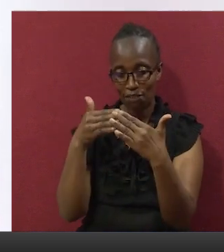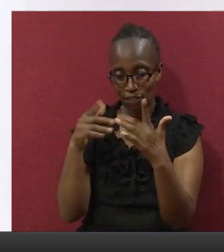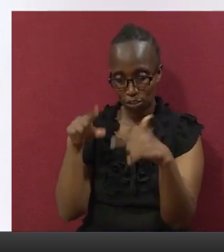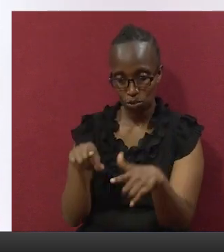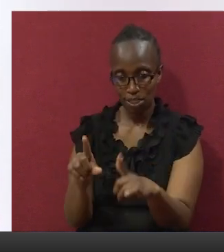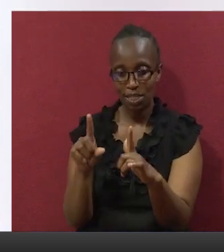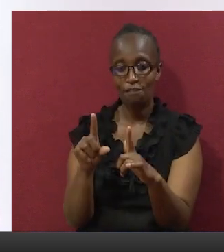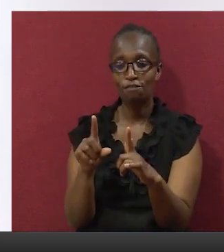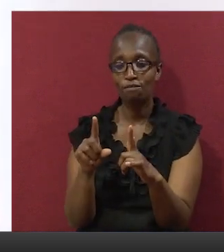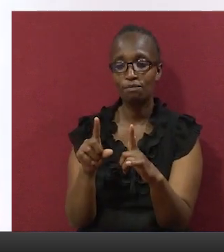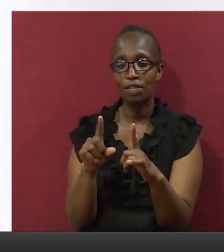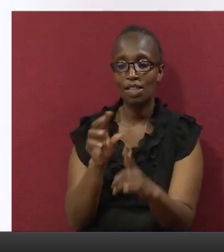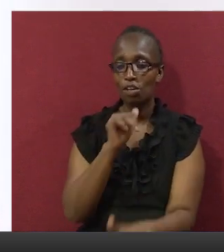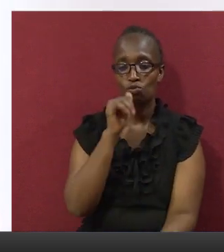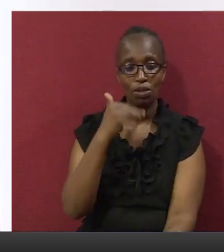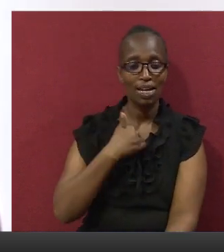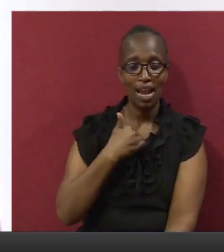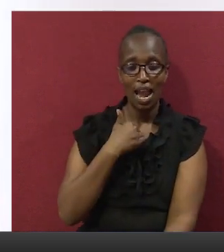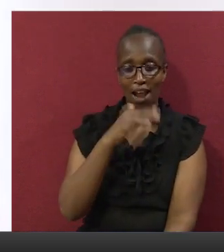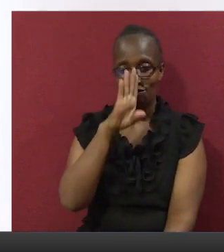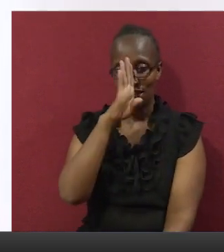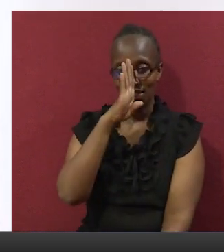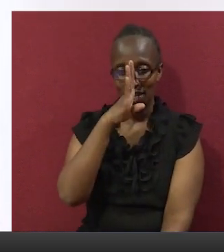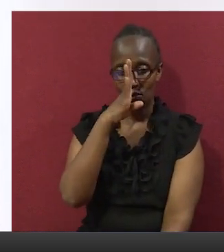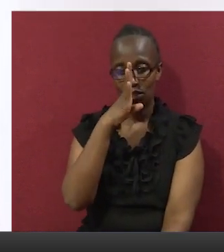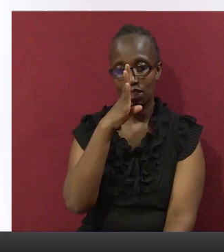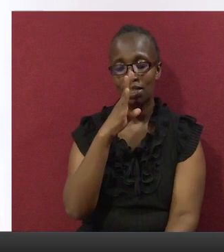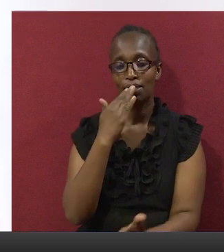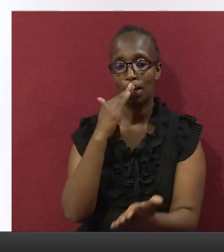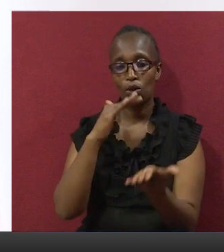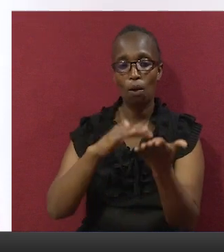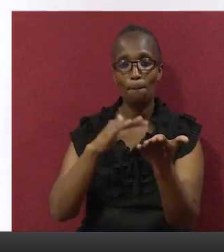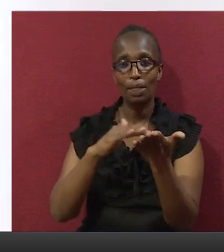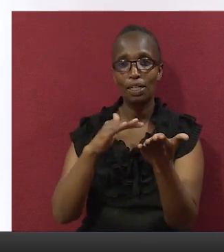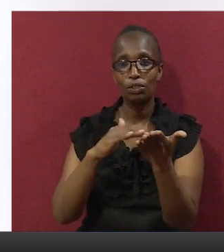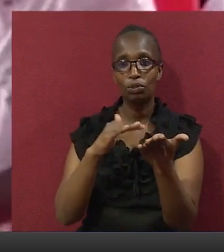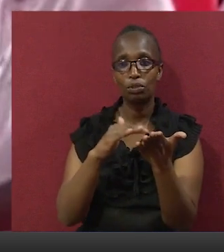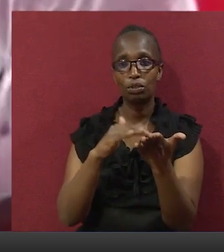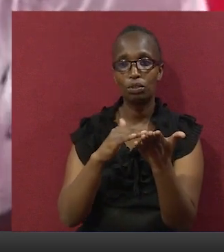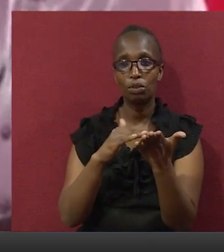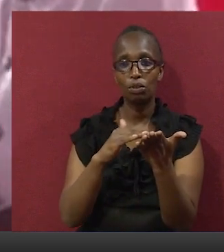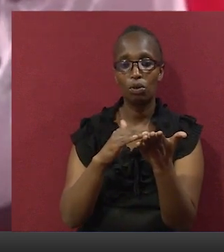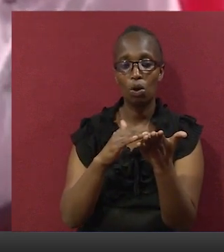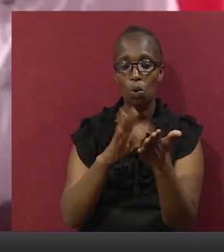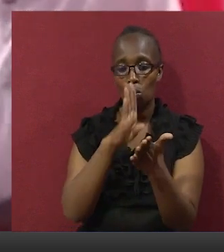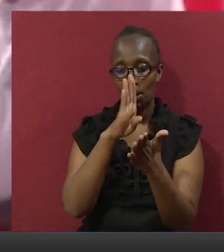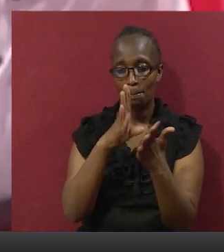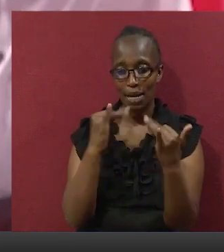they don't have any doubt whatsoever that the recommendations will be implemented.